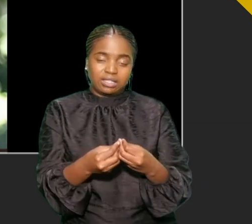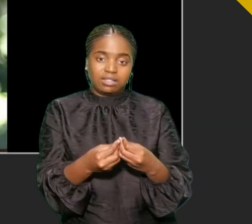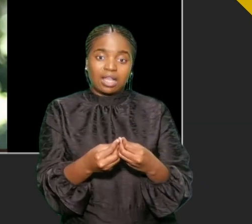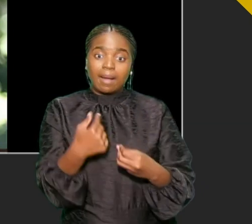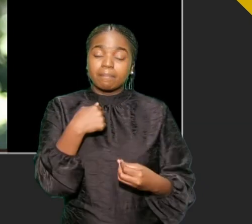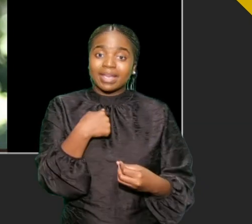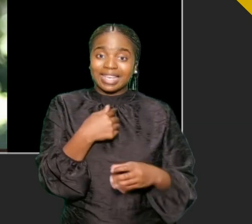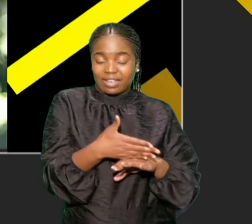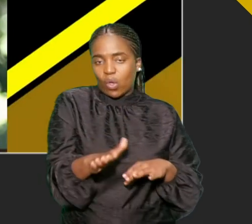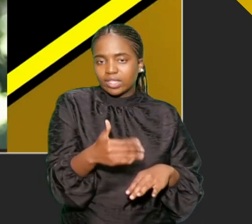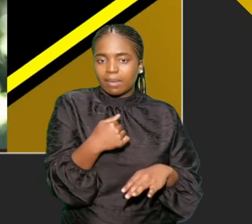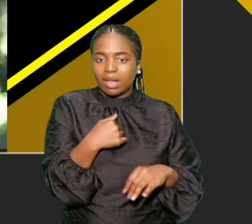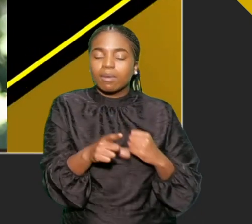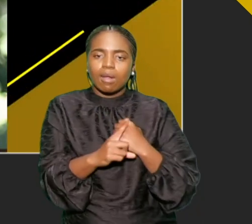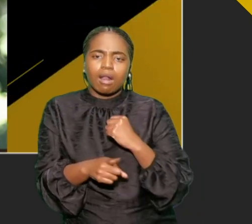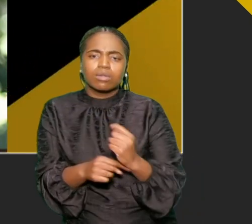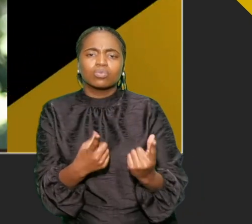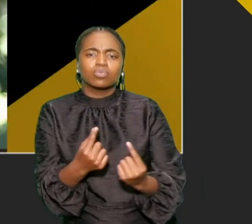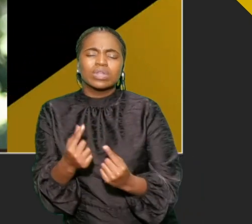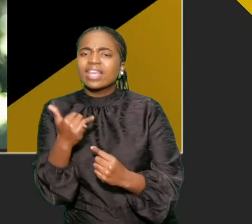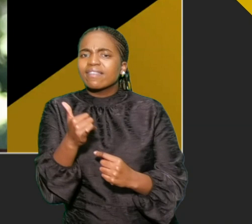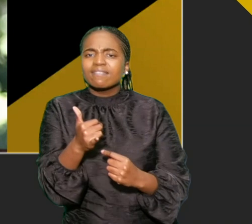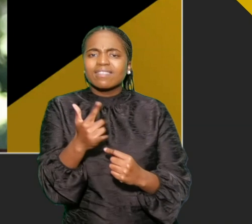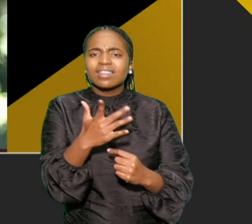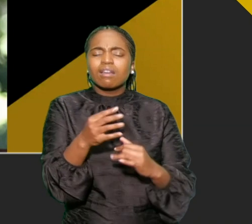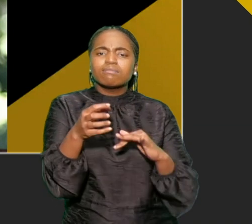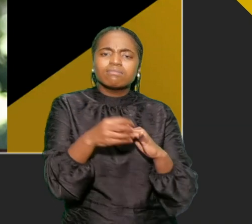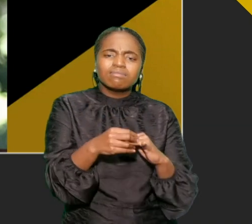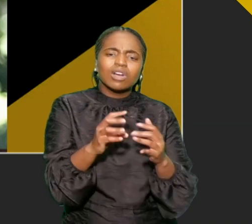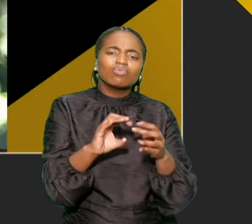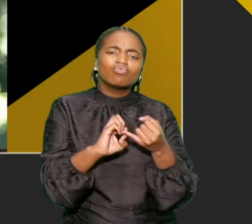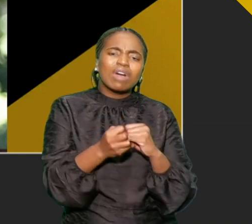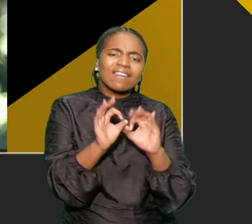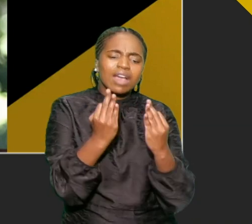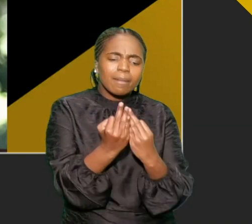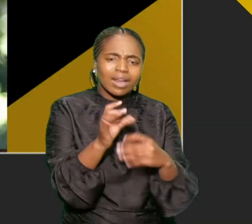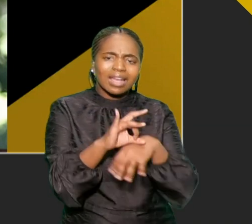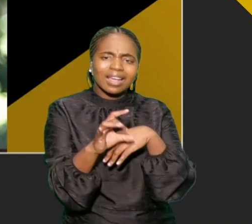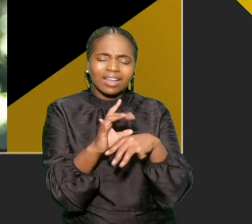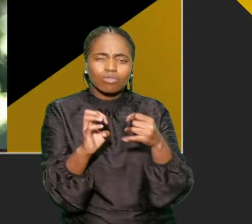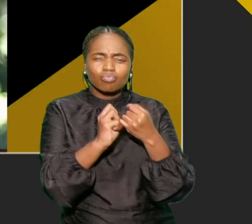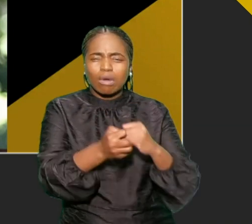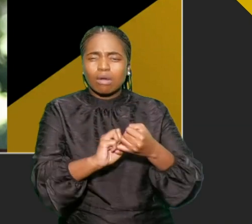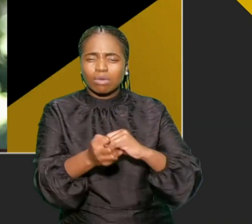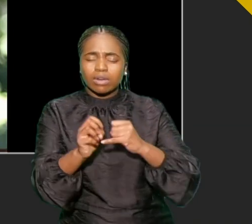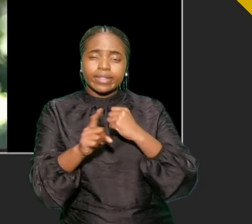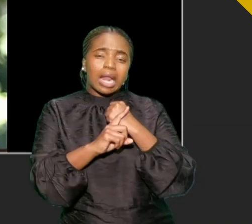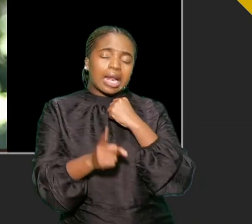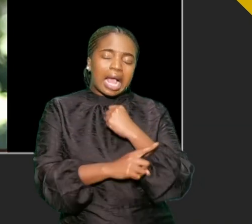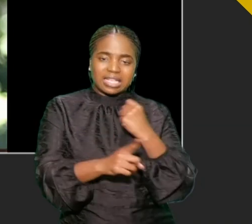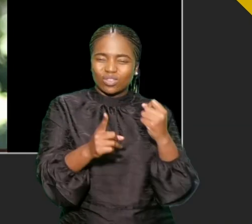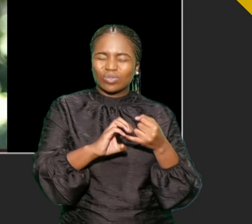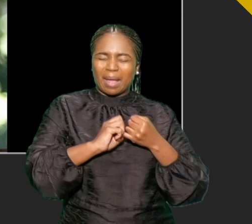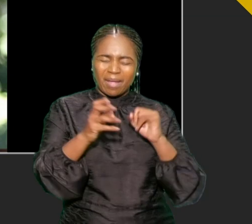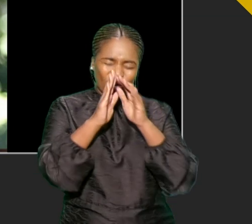who's got divorced. It must be the last avenue. You guys should try meetings. You should try, like I said, counseling. Try everything. But when you know, Hore,